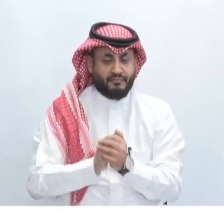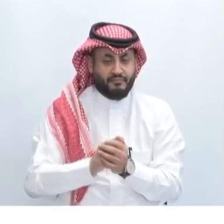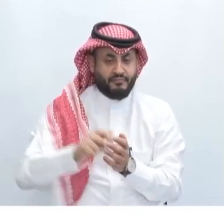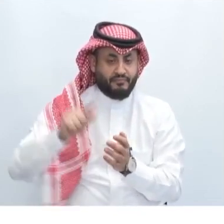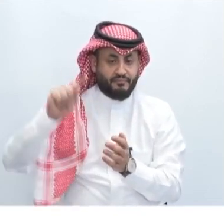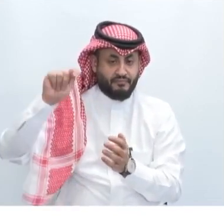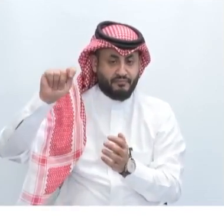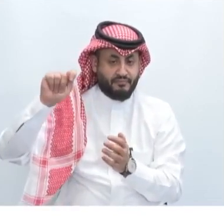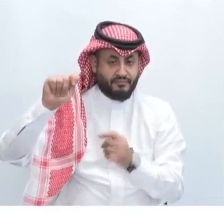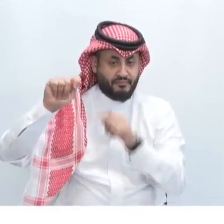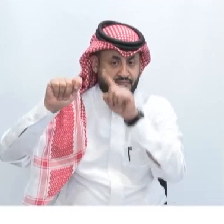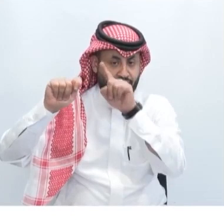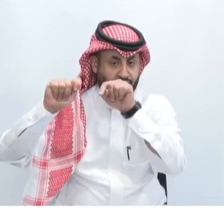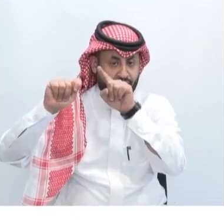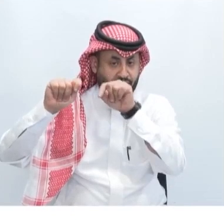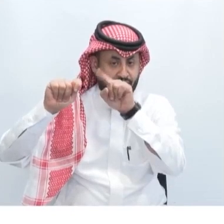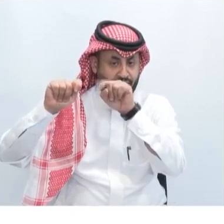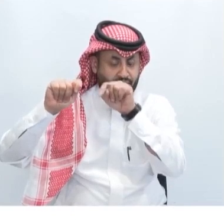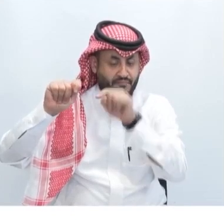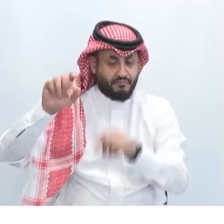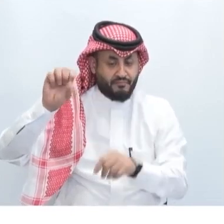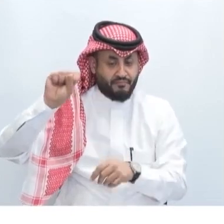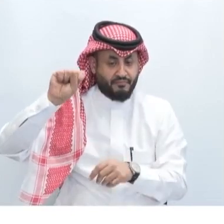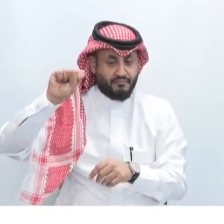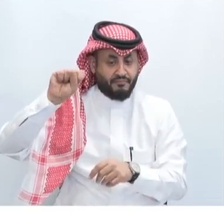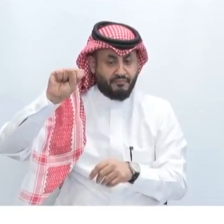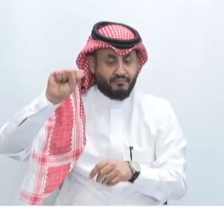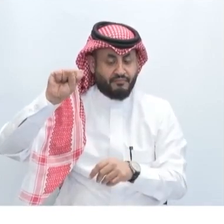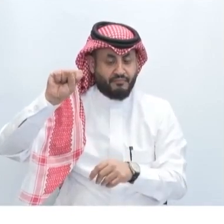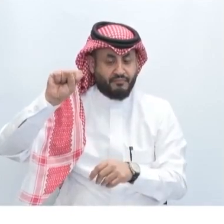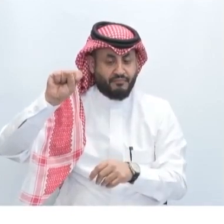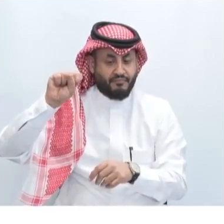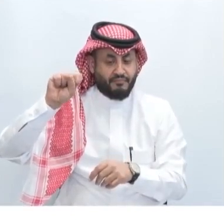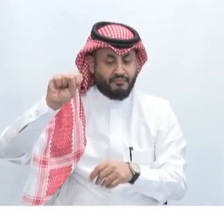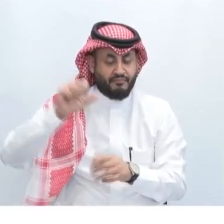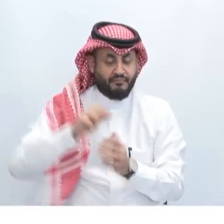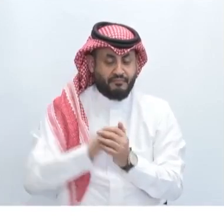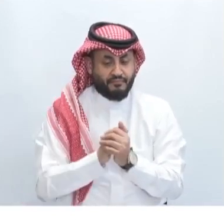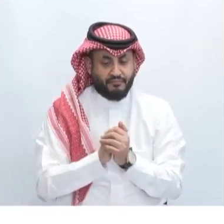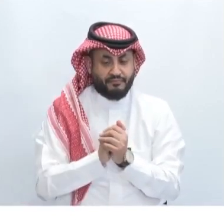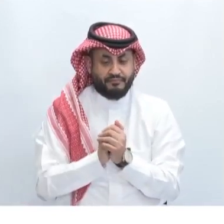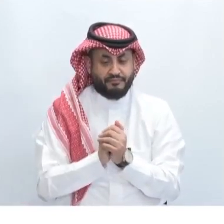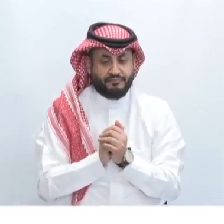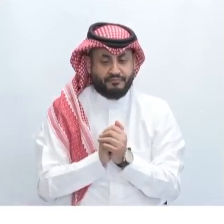So this is how we do trace.